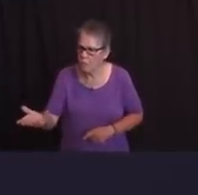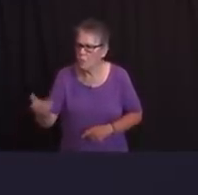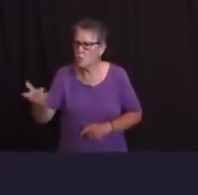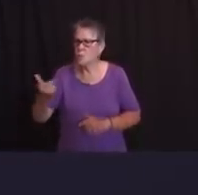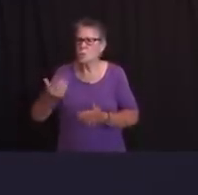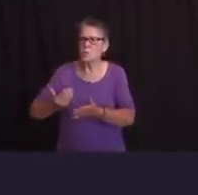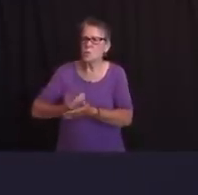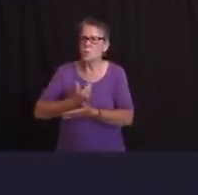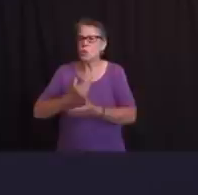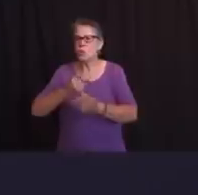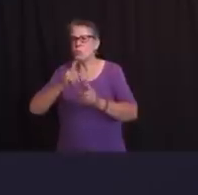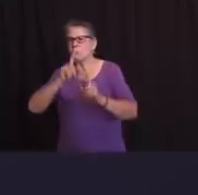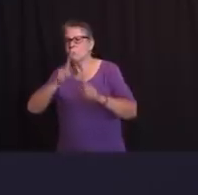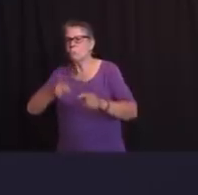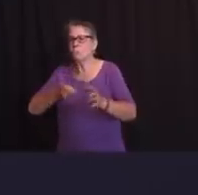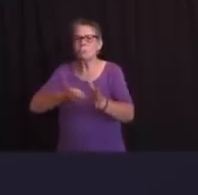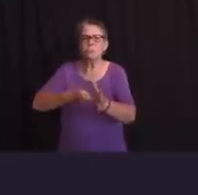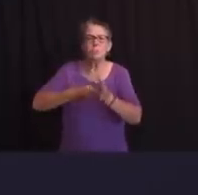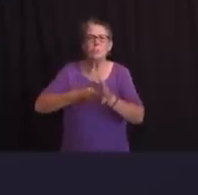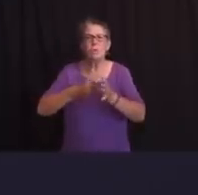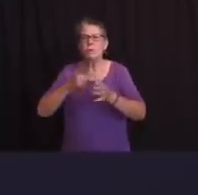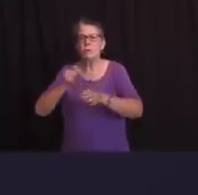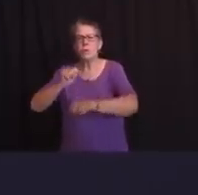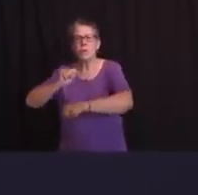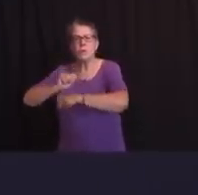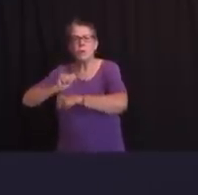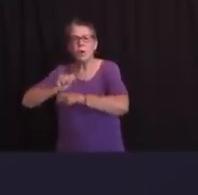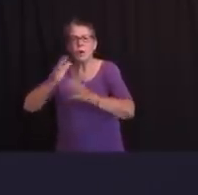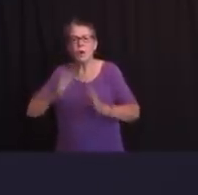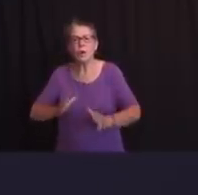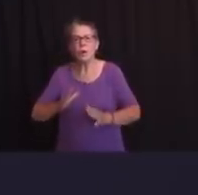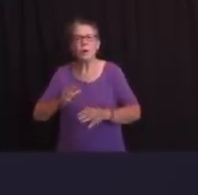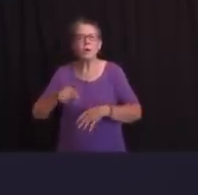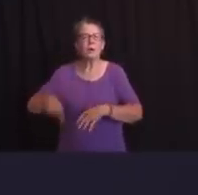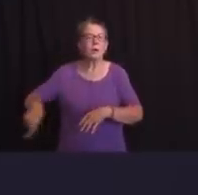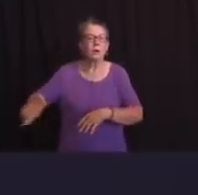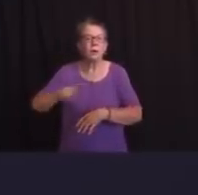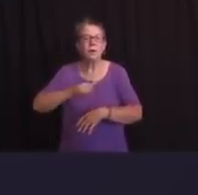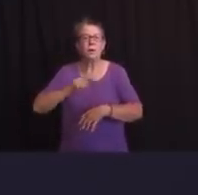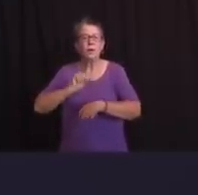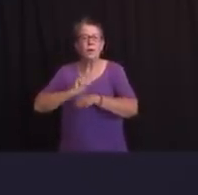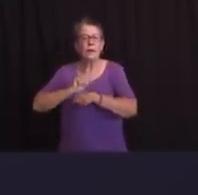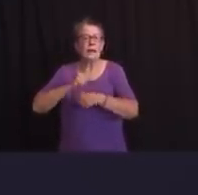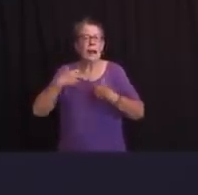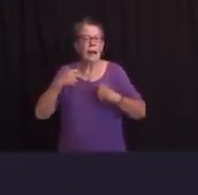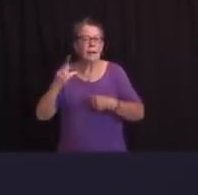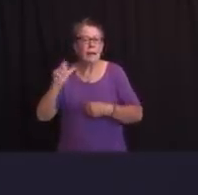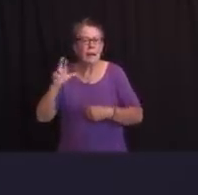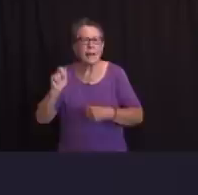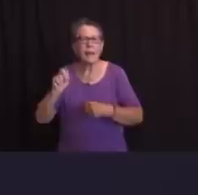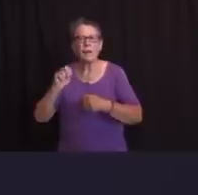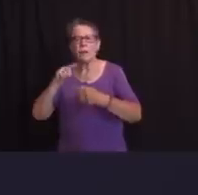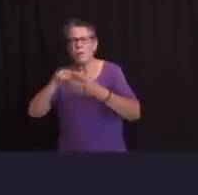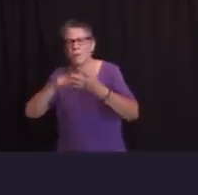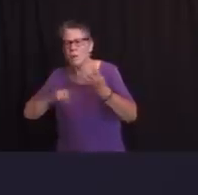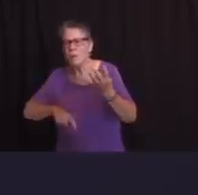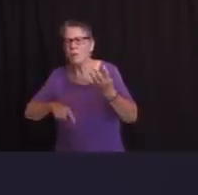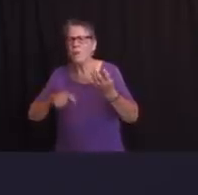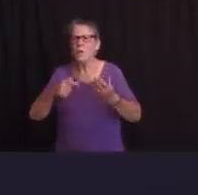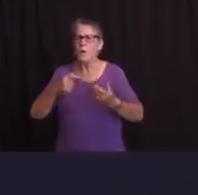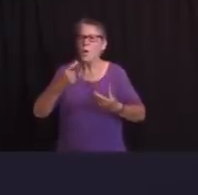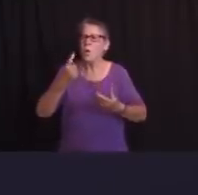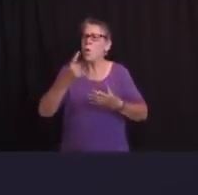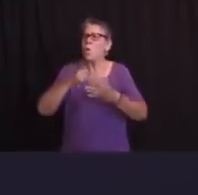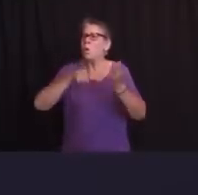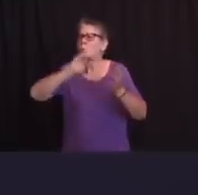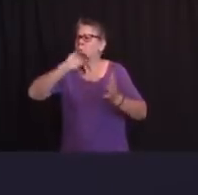employees would be affected by this, meaning they aren't vaccinated? What percentage already is vaccinated, and has this